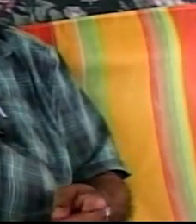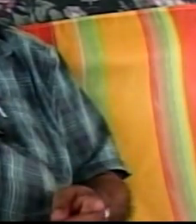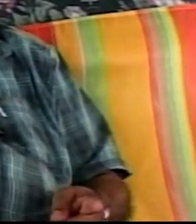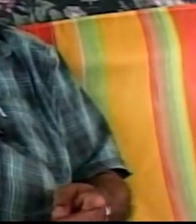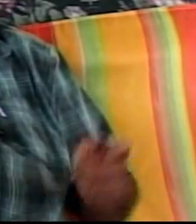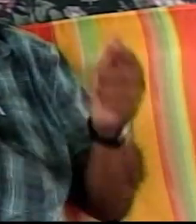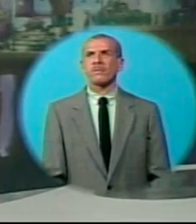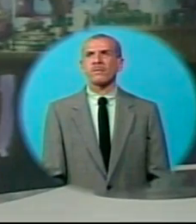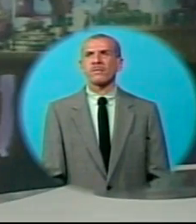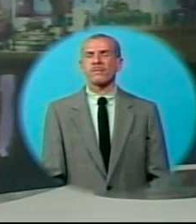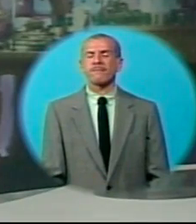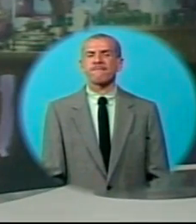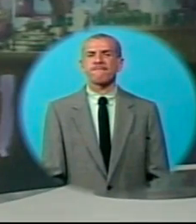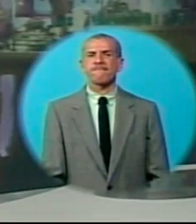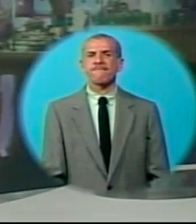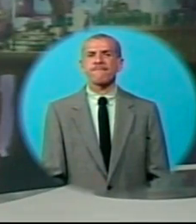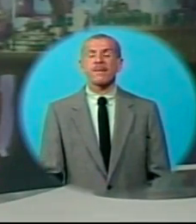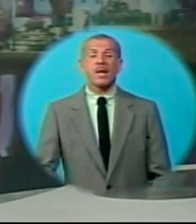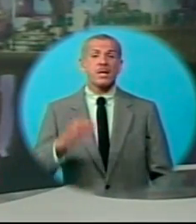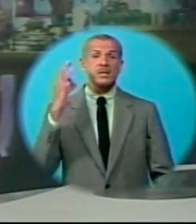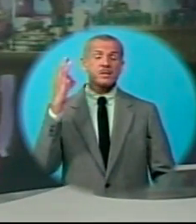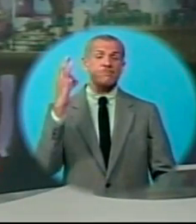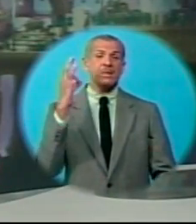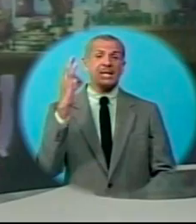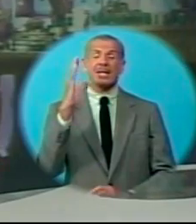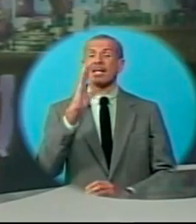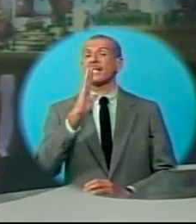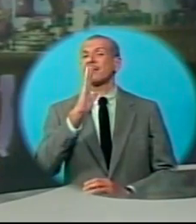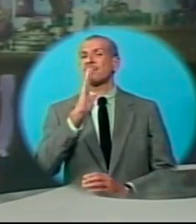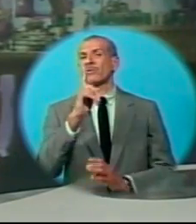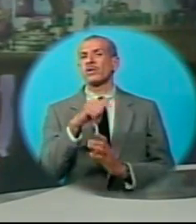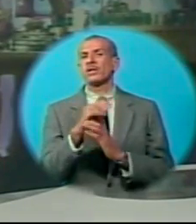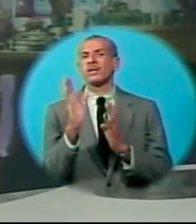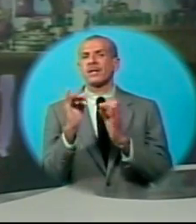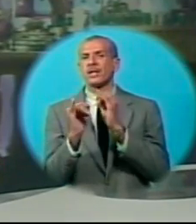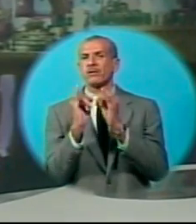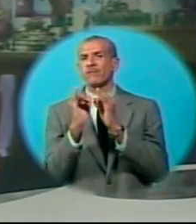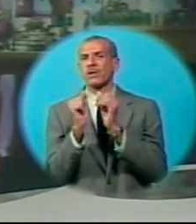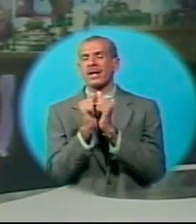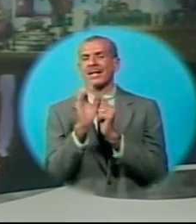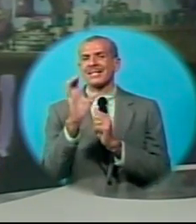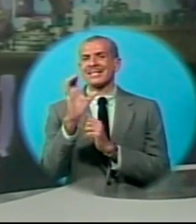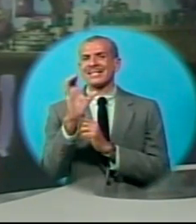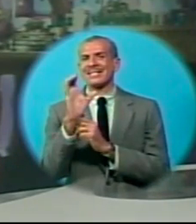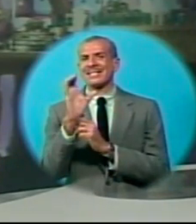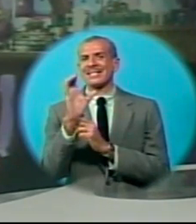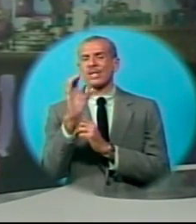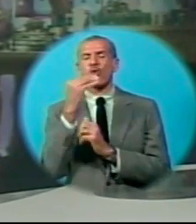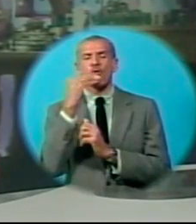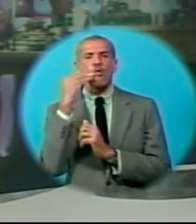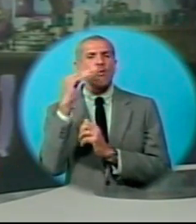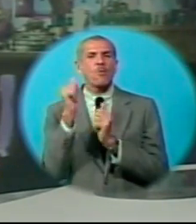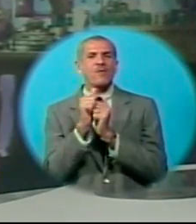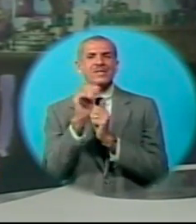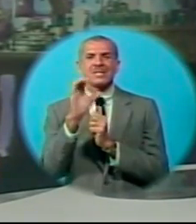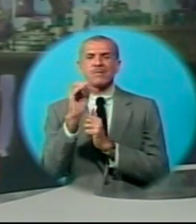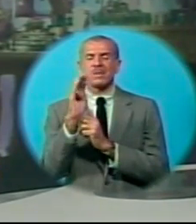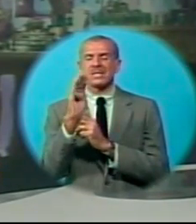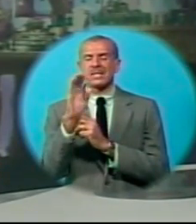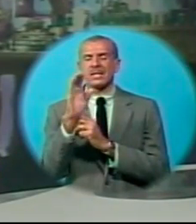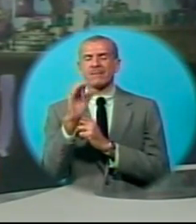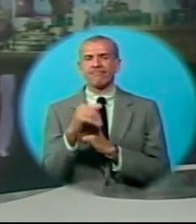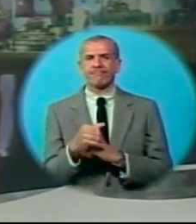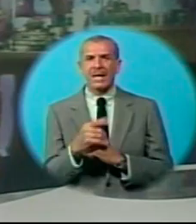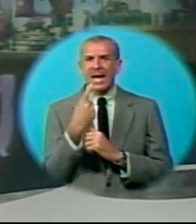says. And he was speaking during an interview with CBC News at his home. Mr. Nakuda also says he is happy that Prime